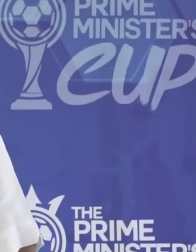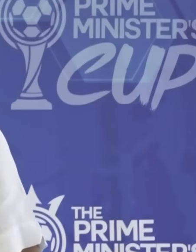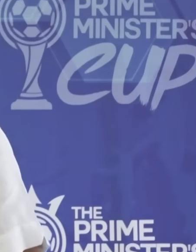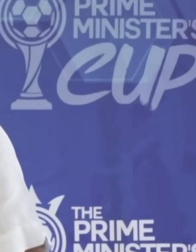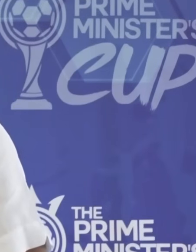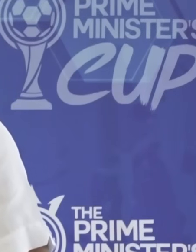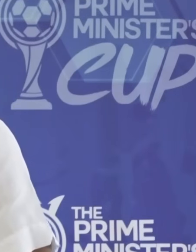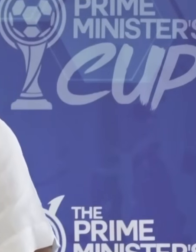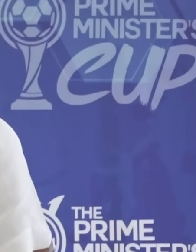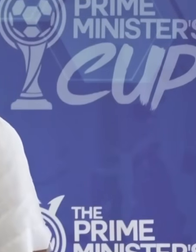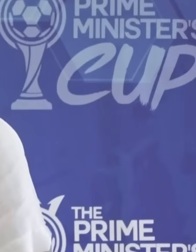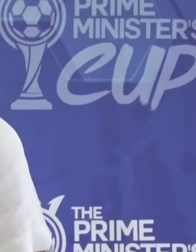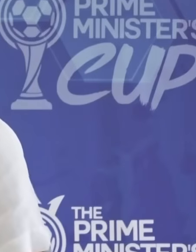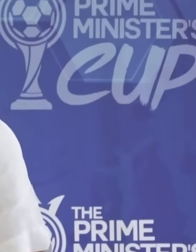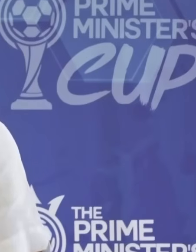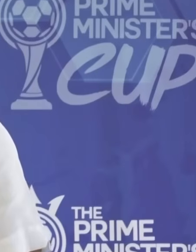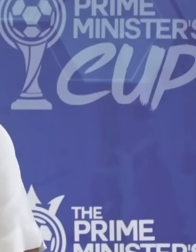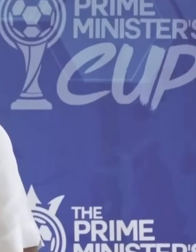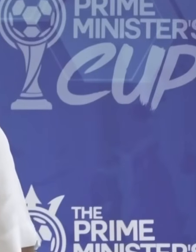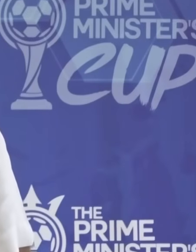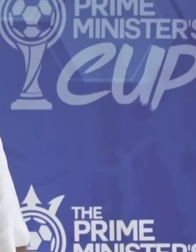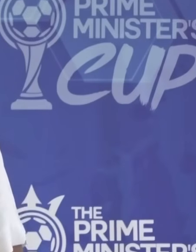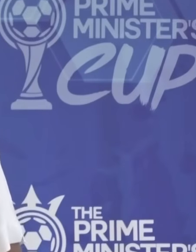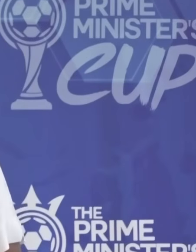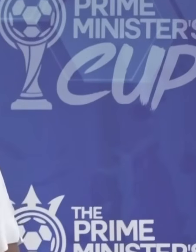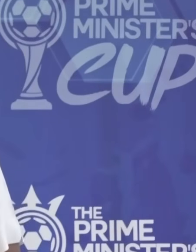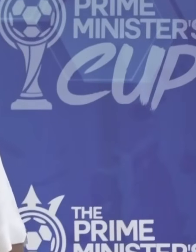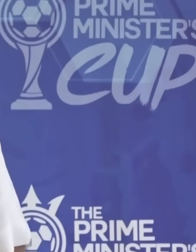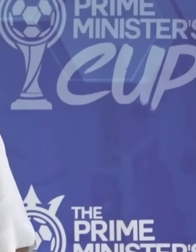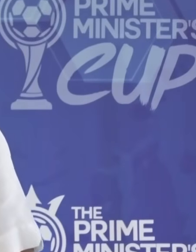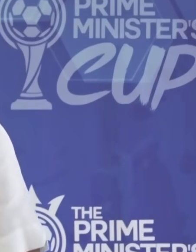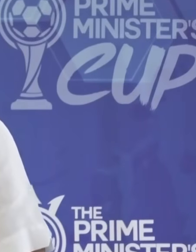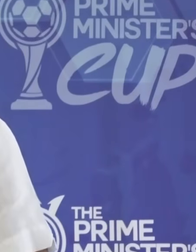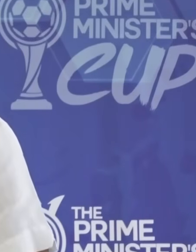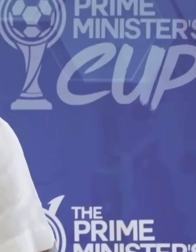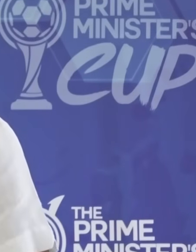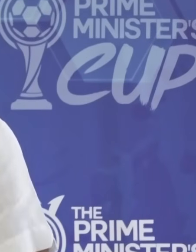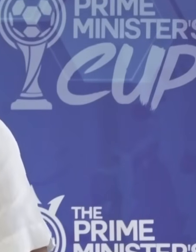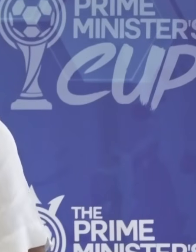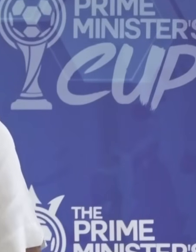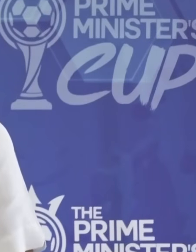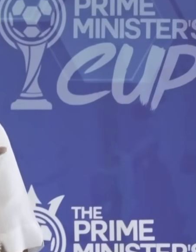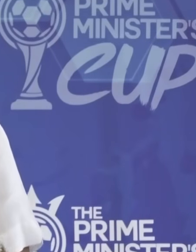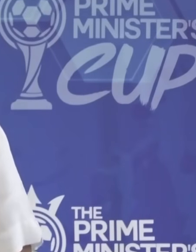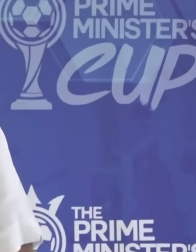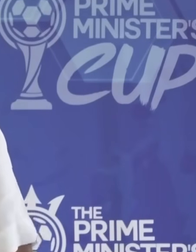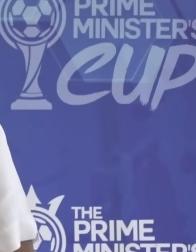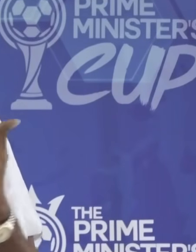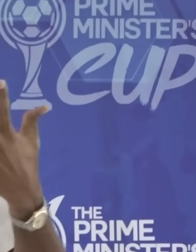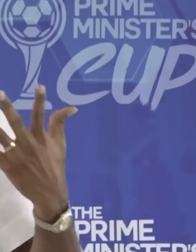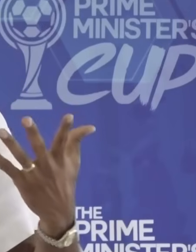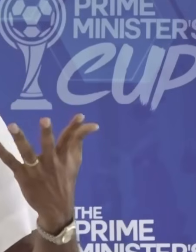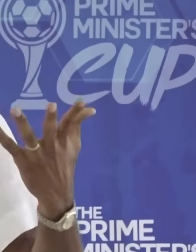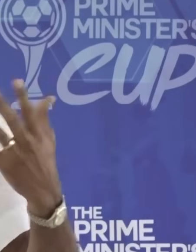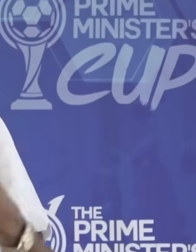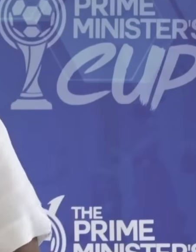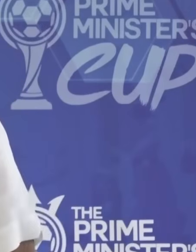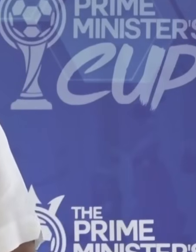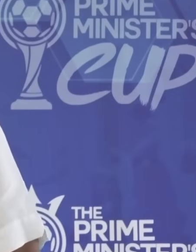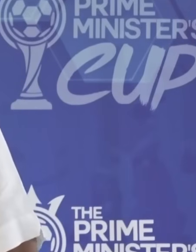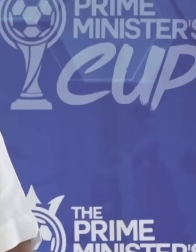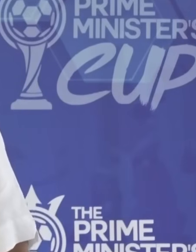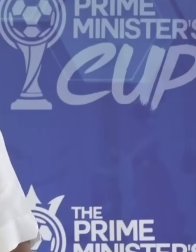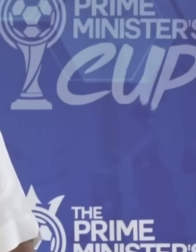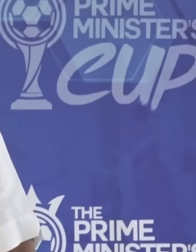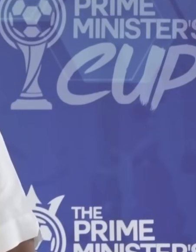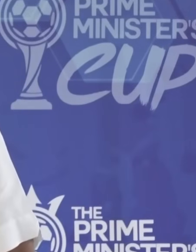We're beginning to strengthen a well-organized and competitive tournament and try to make even more commercially